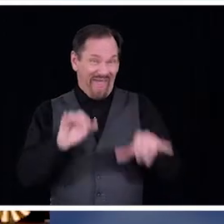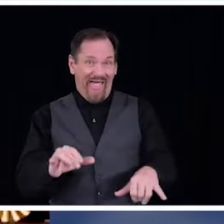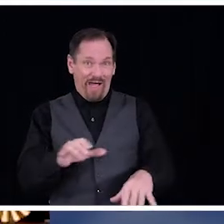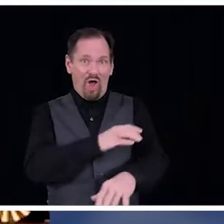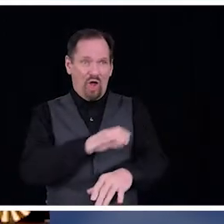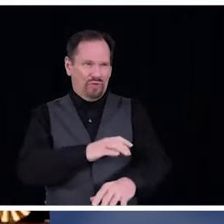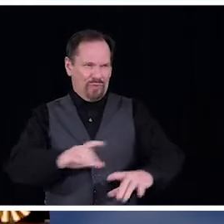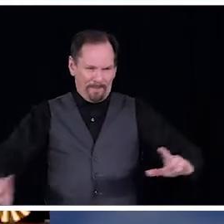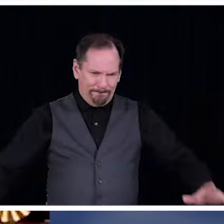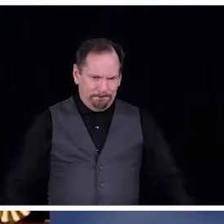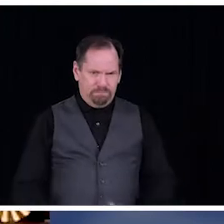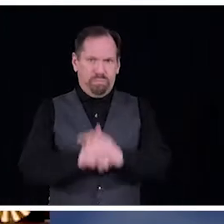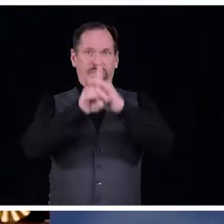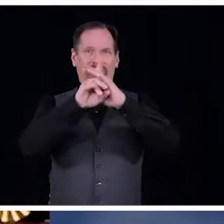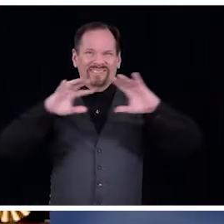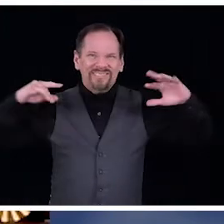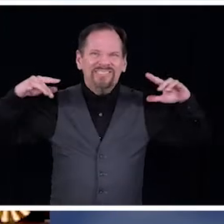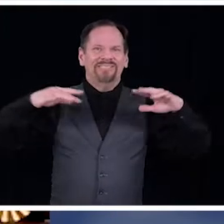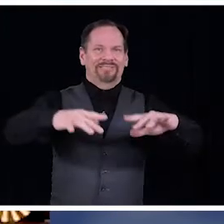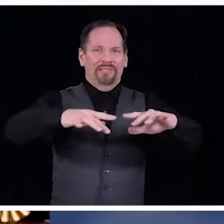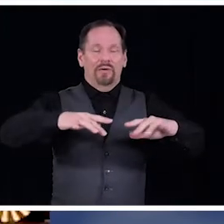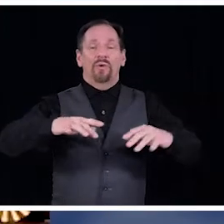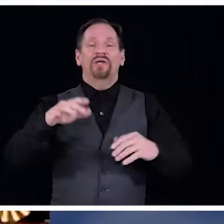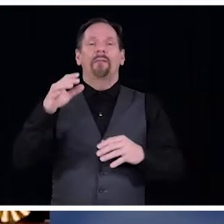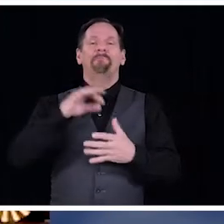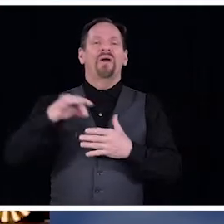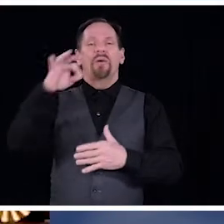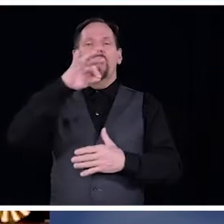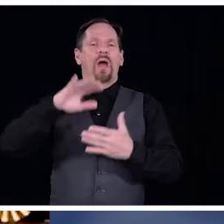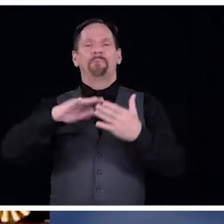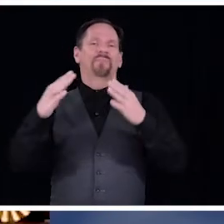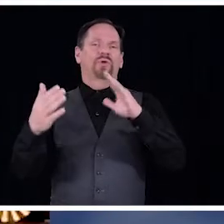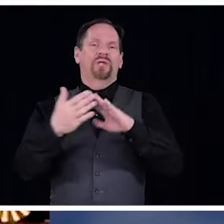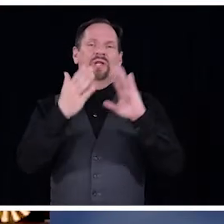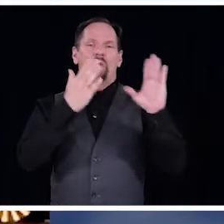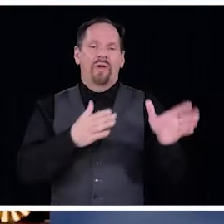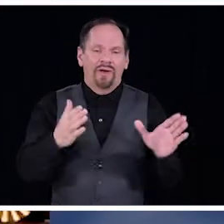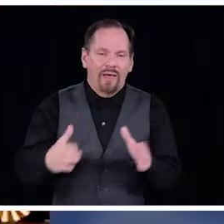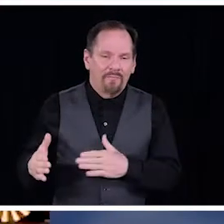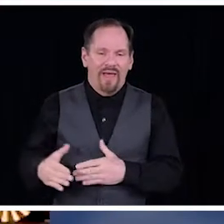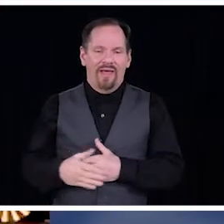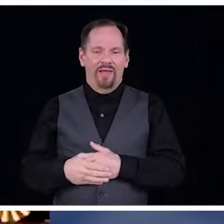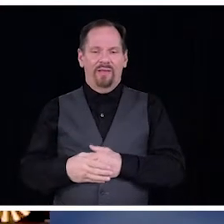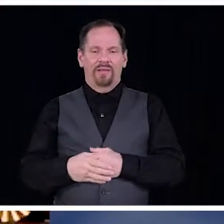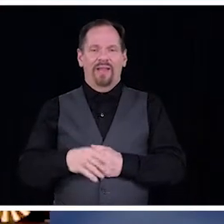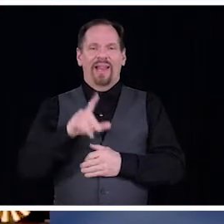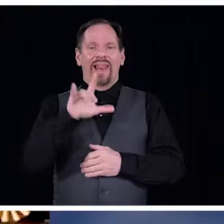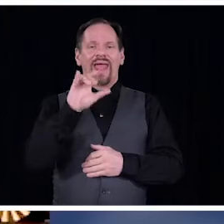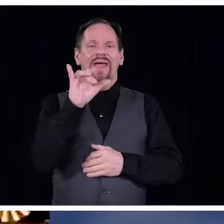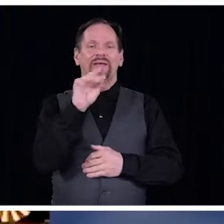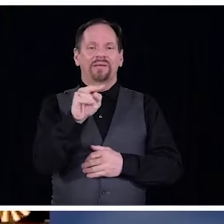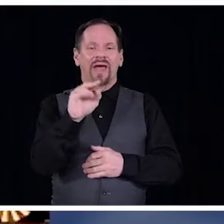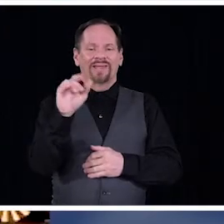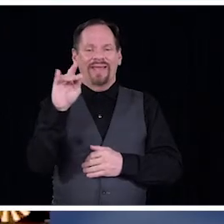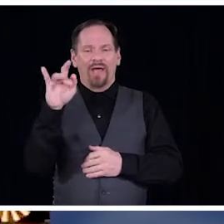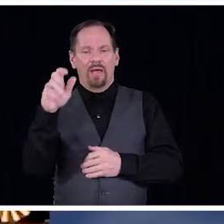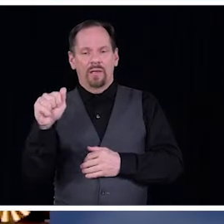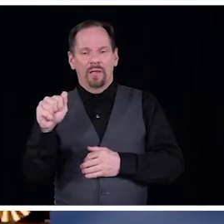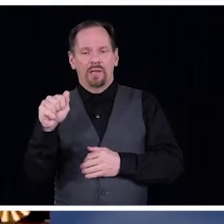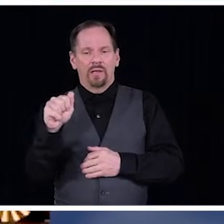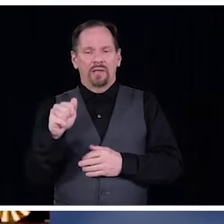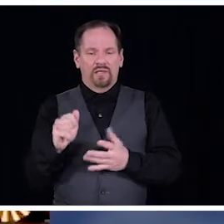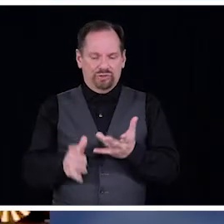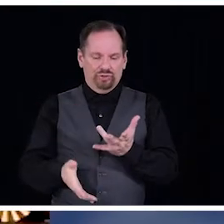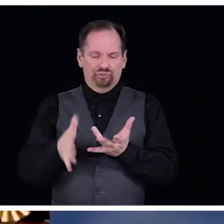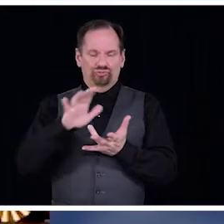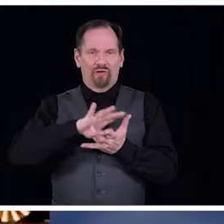was a remarkable display of spirit and community and was organized by Leanne Atia, a sophomore horn